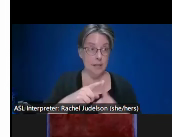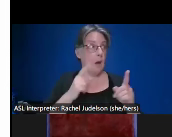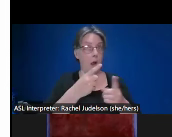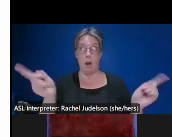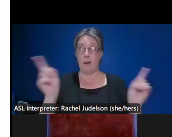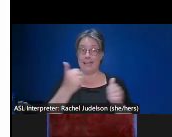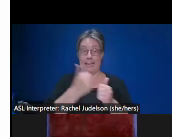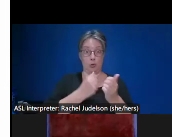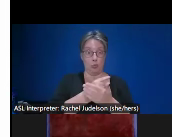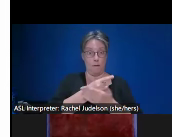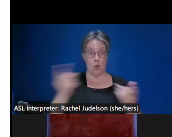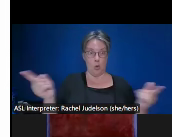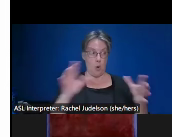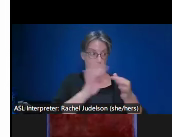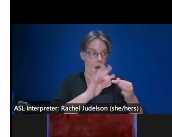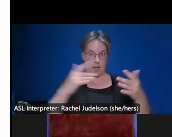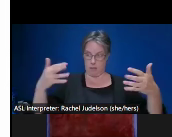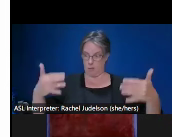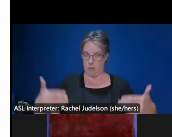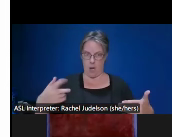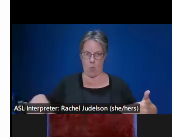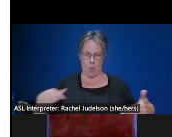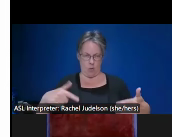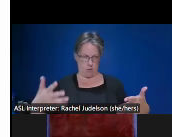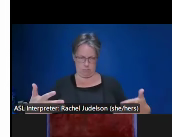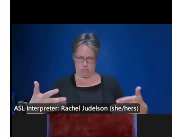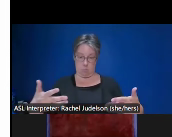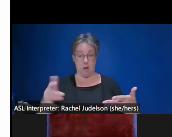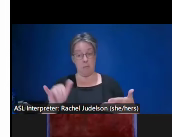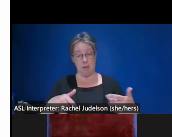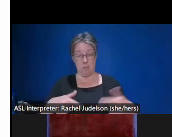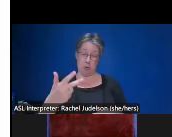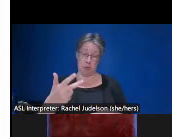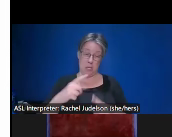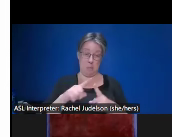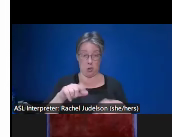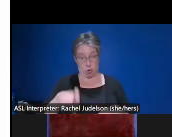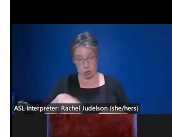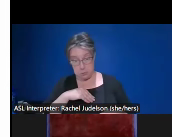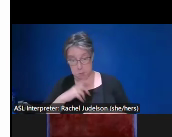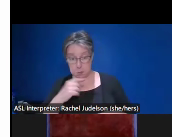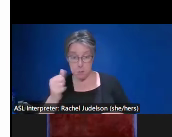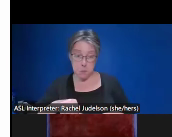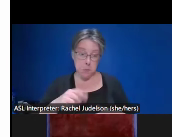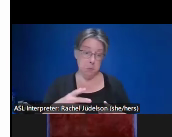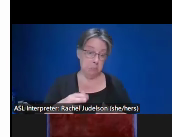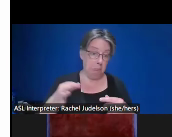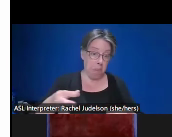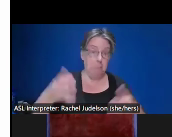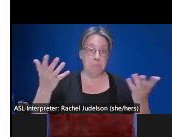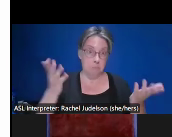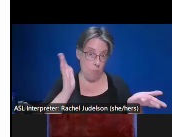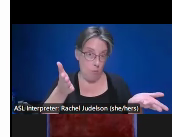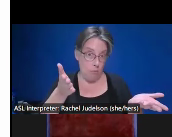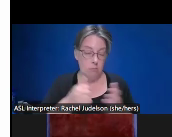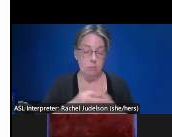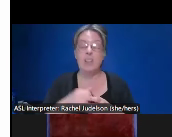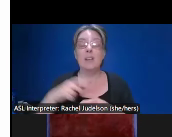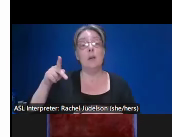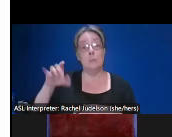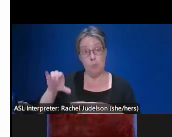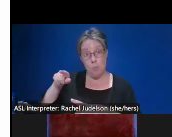to use that to gauge whether this abstract really should be accepted or whether it should be rejected. So the program committee